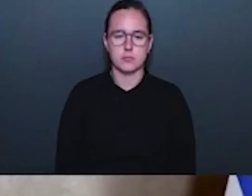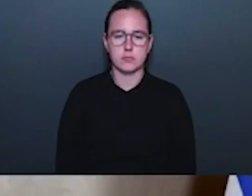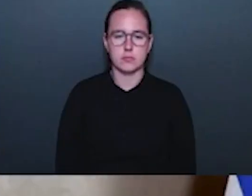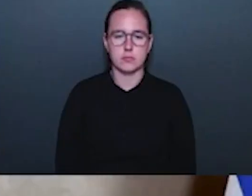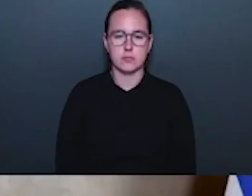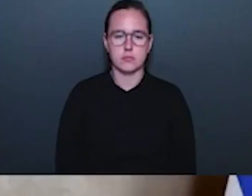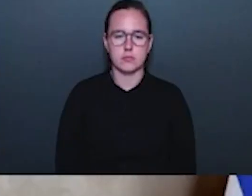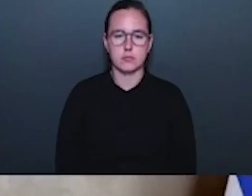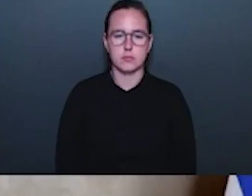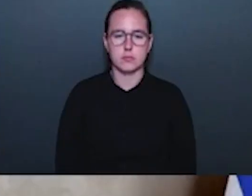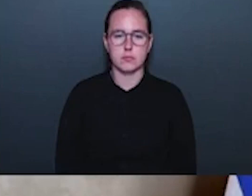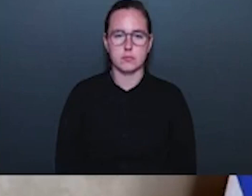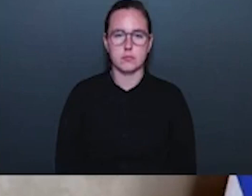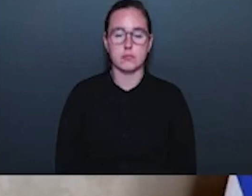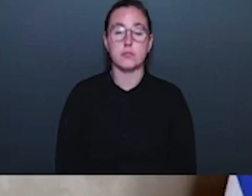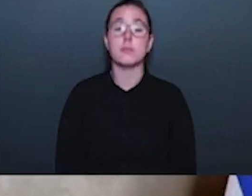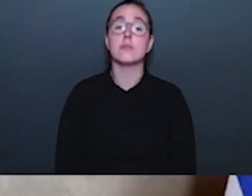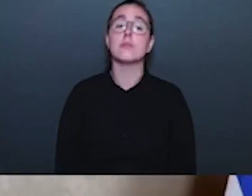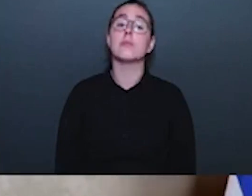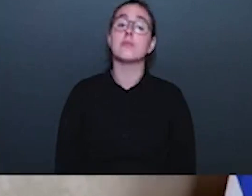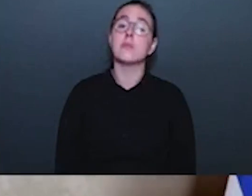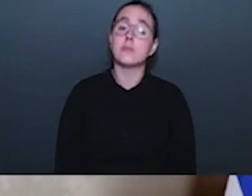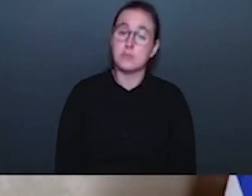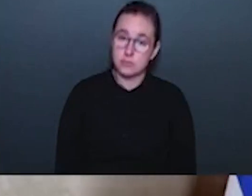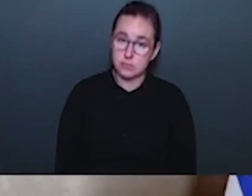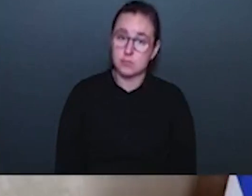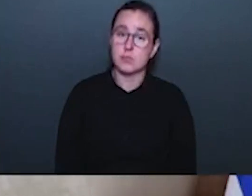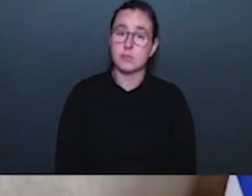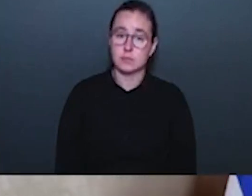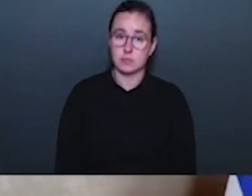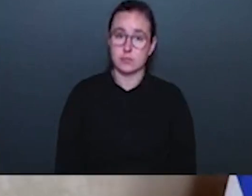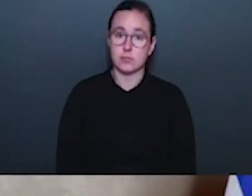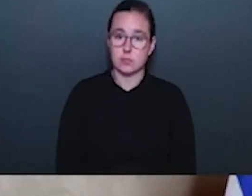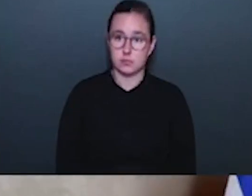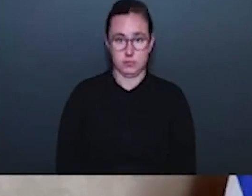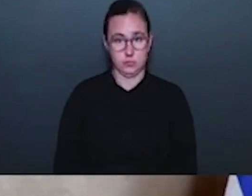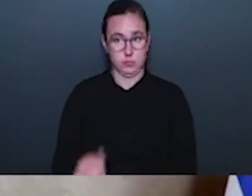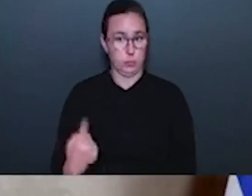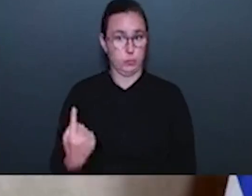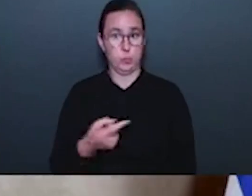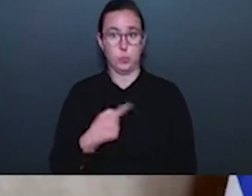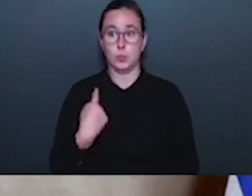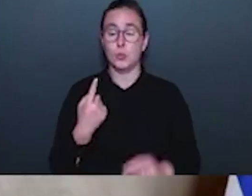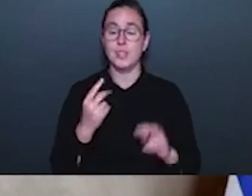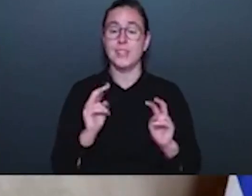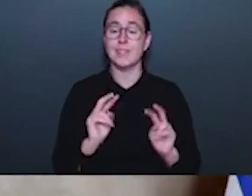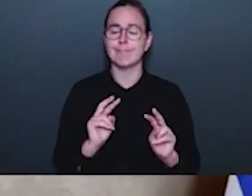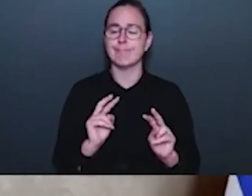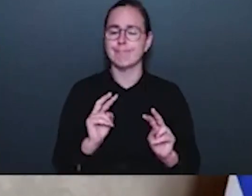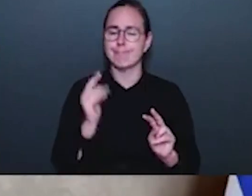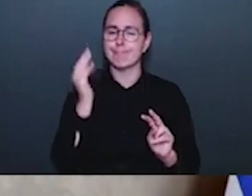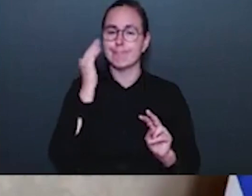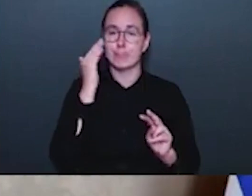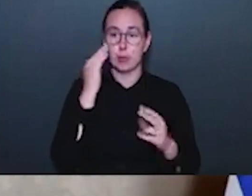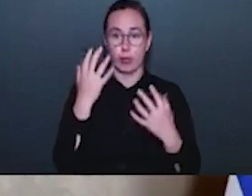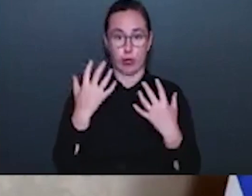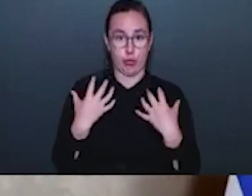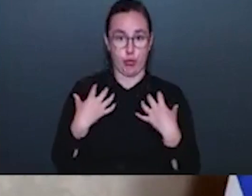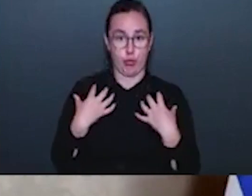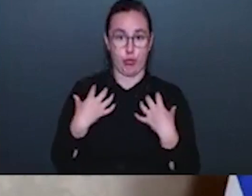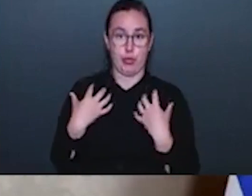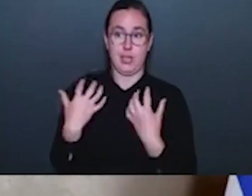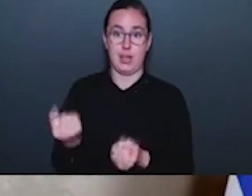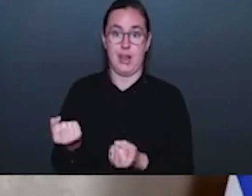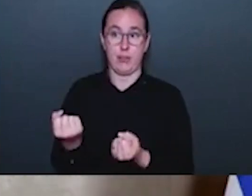for someone who is dead. Last May, I announced that our government had approved an exemption request from the province of